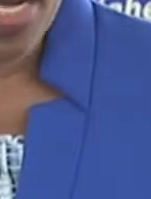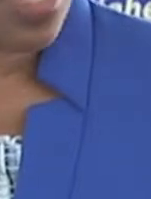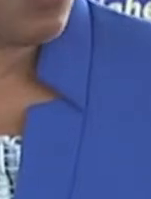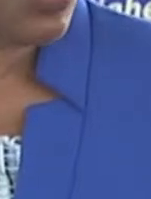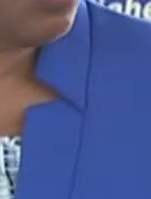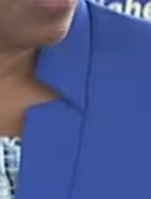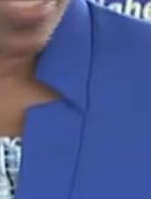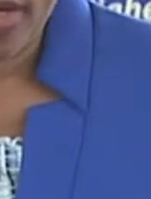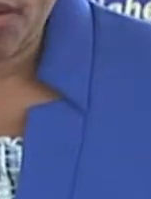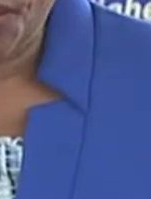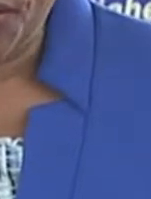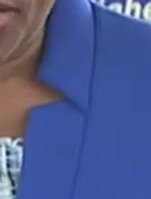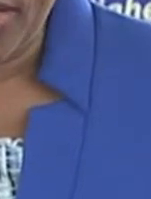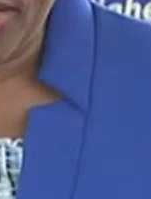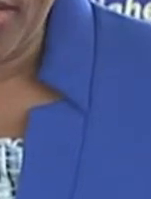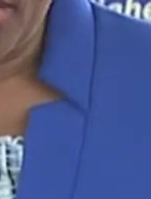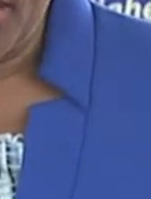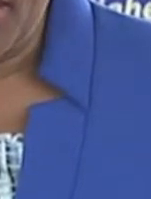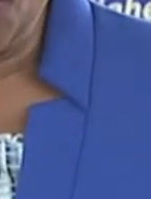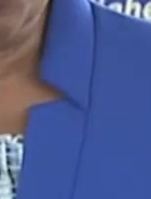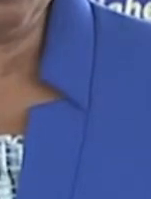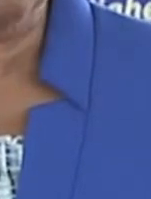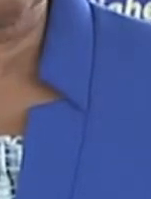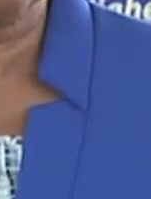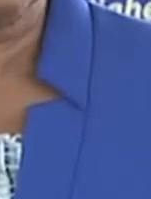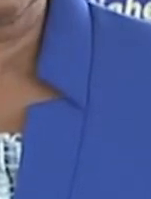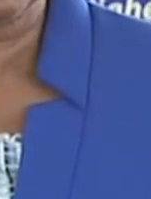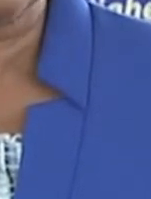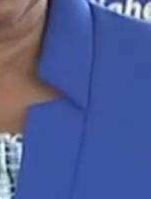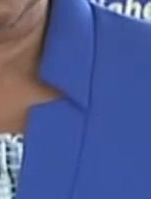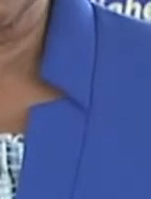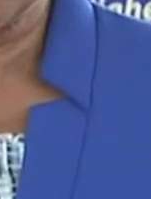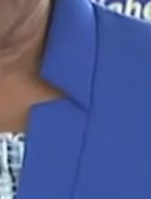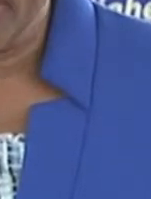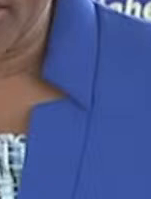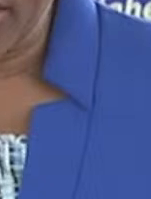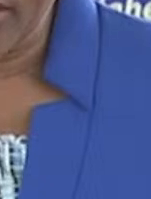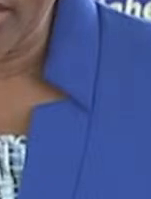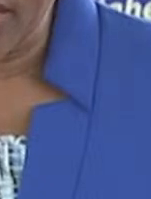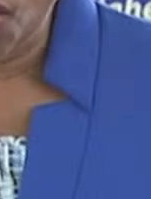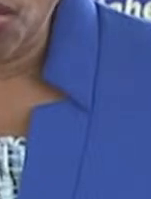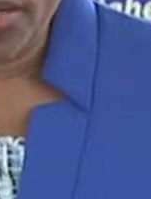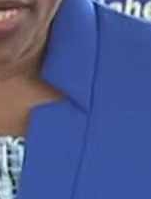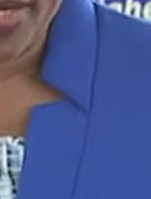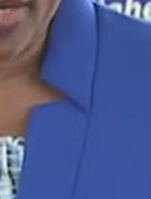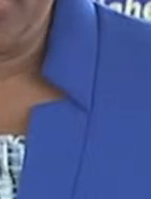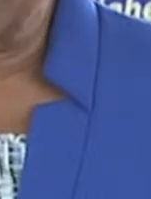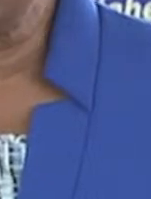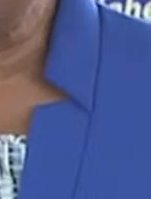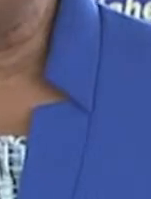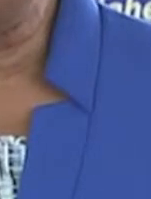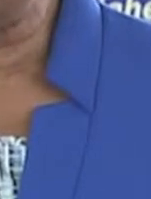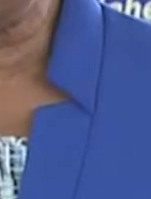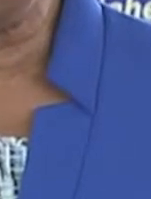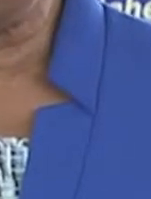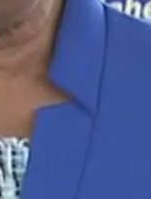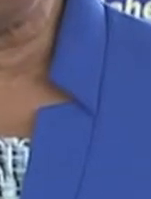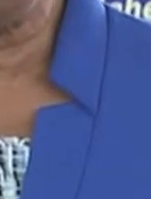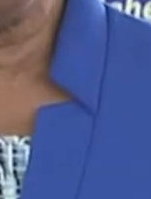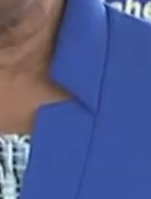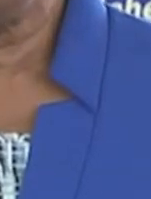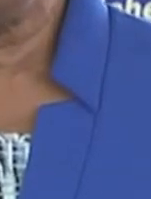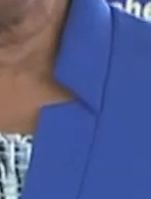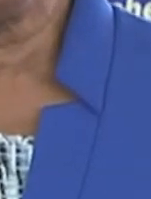on our university community and also other key stakeholders in higher